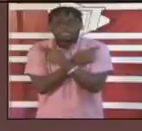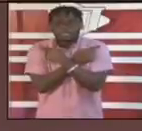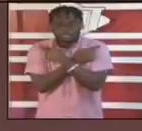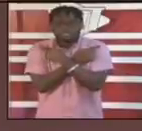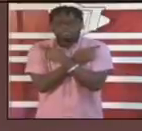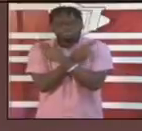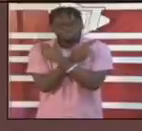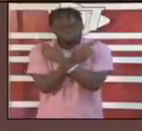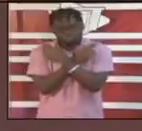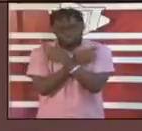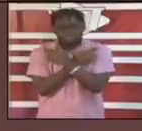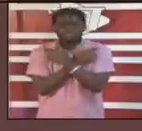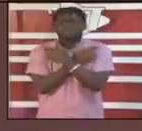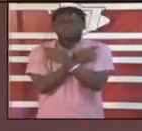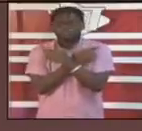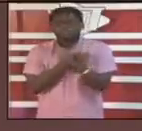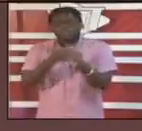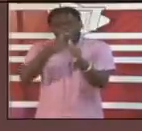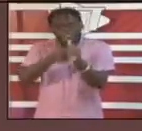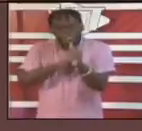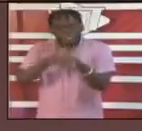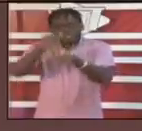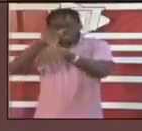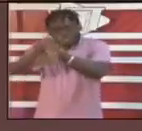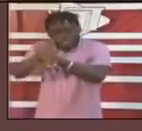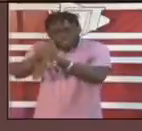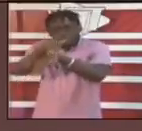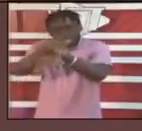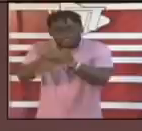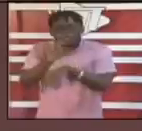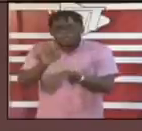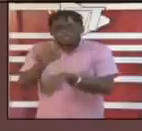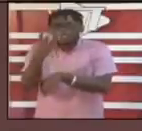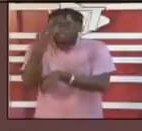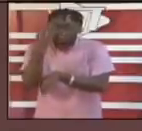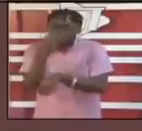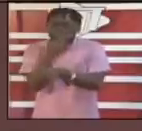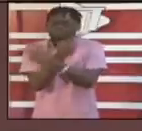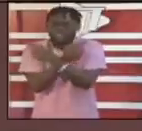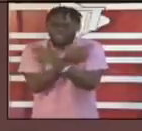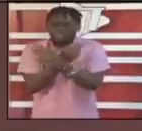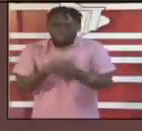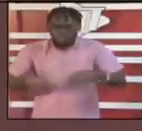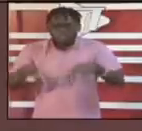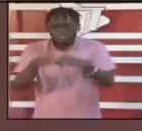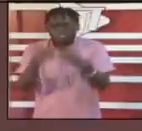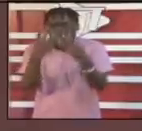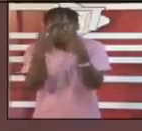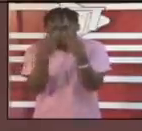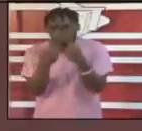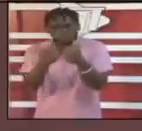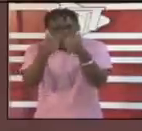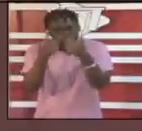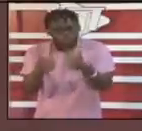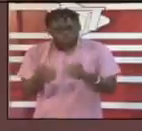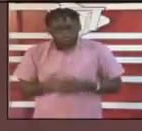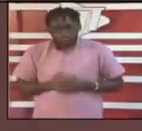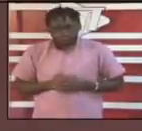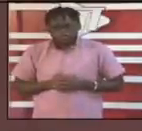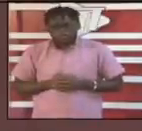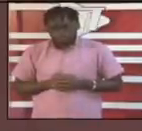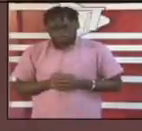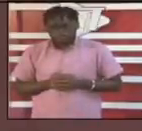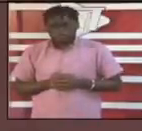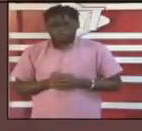helps improve your memory. So ensure that you get a good night rest. Speak